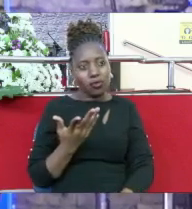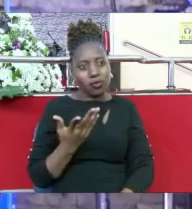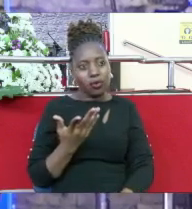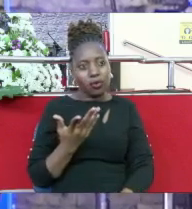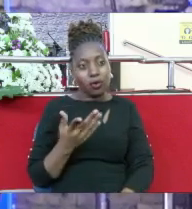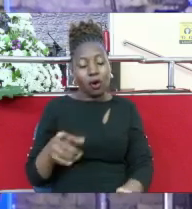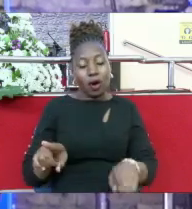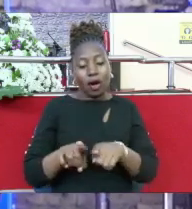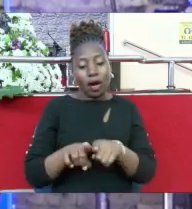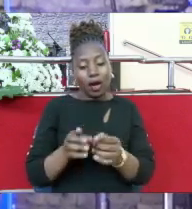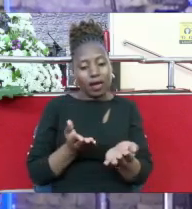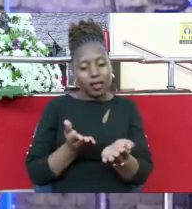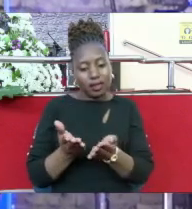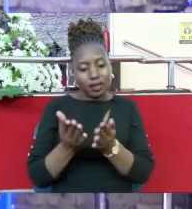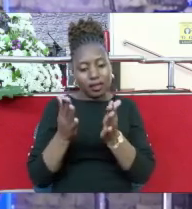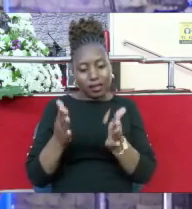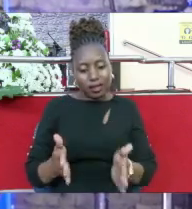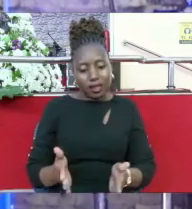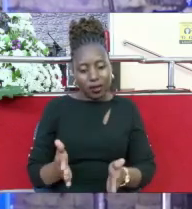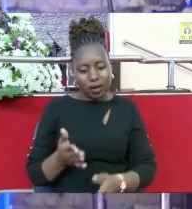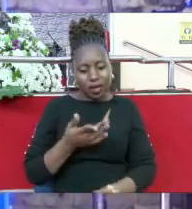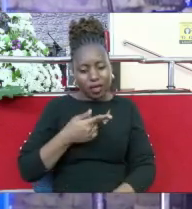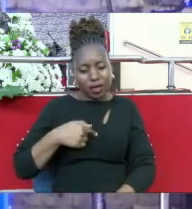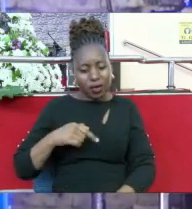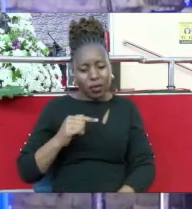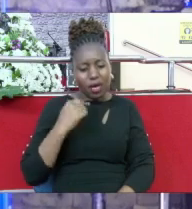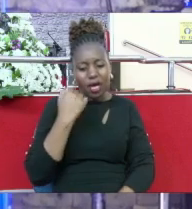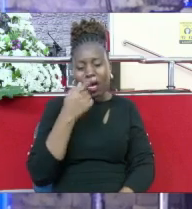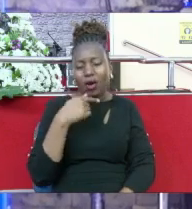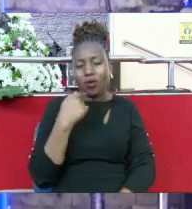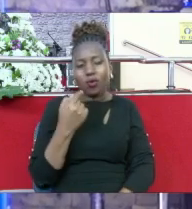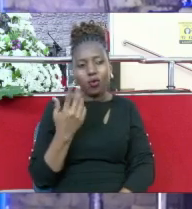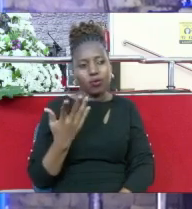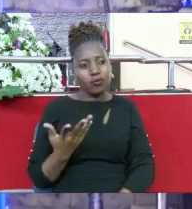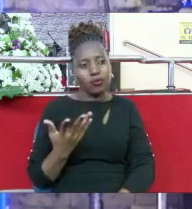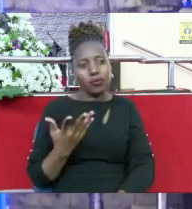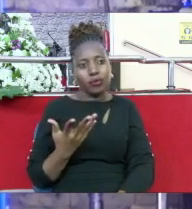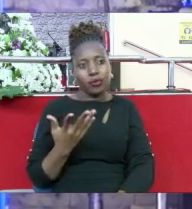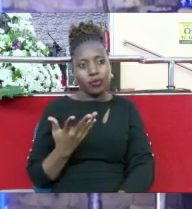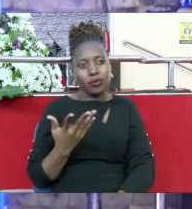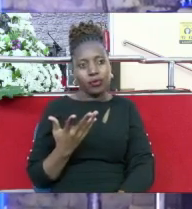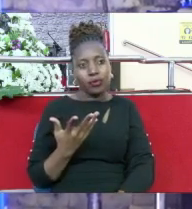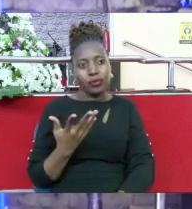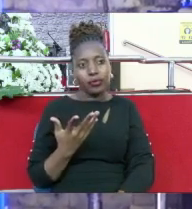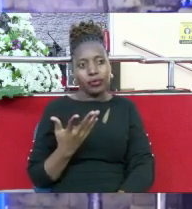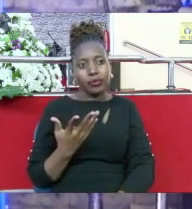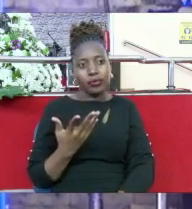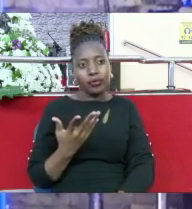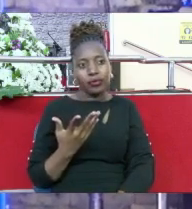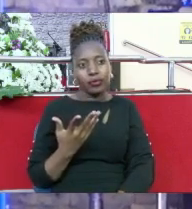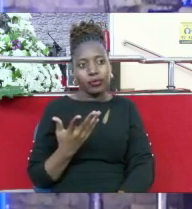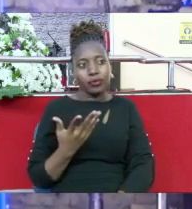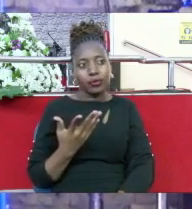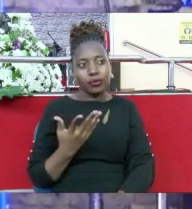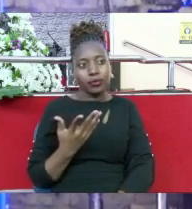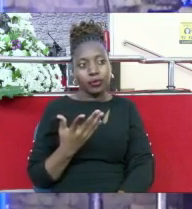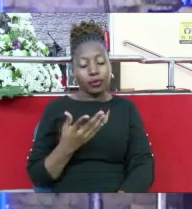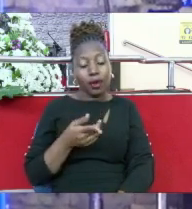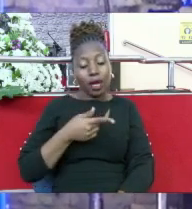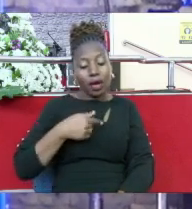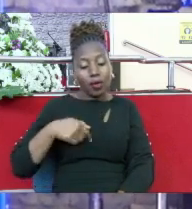As stewards, who are we? Sisi tukiwa waangalizi ama washamanzi juu ya hivyo vitu tuko akina nani? We are the